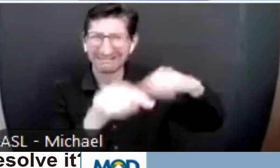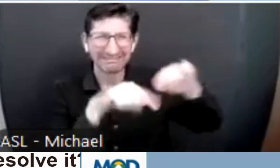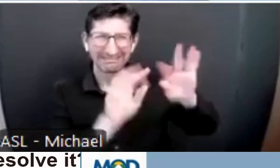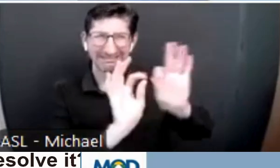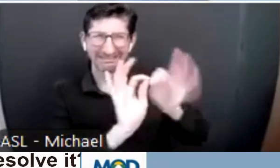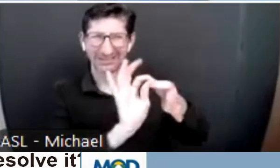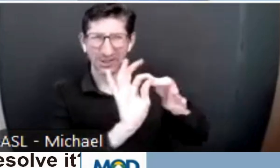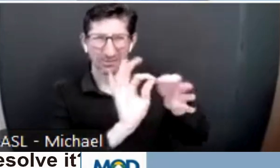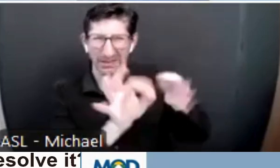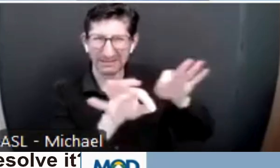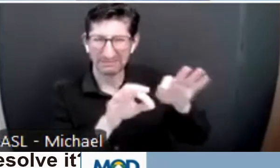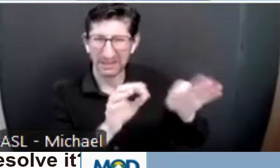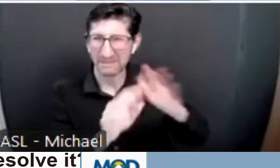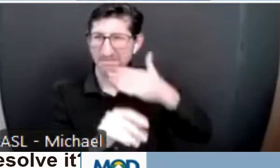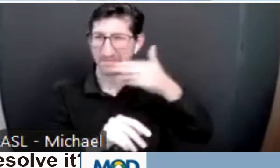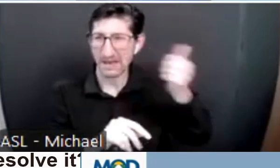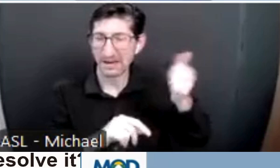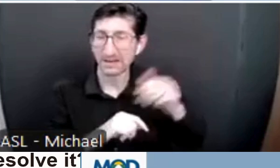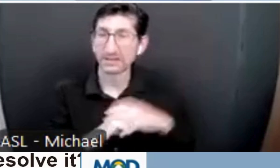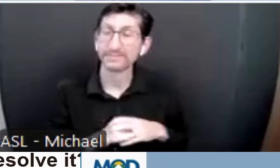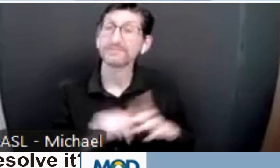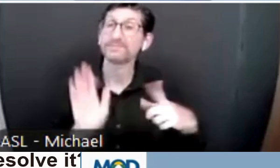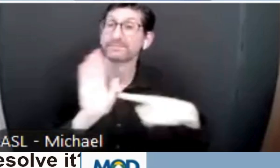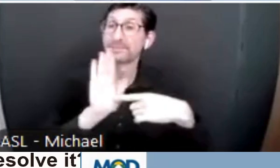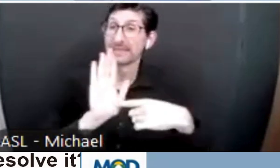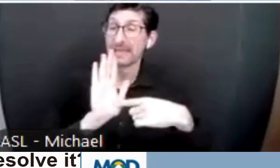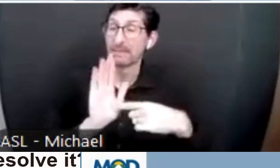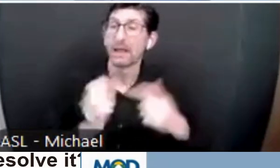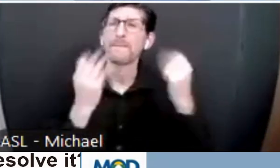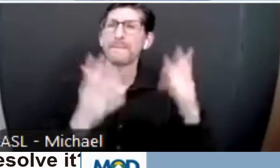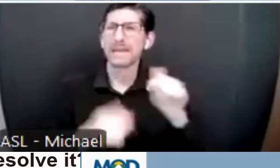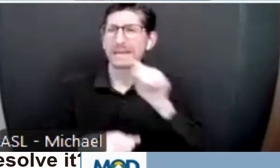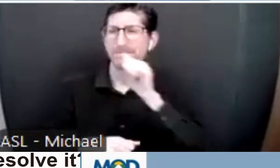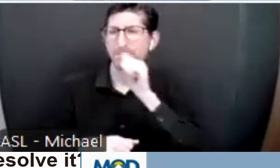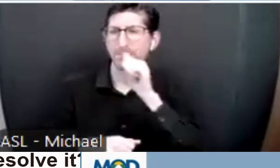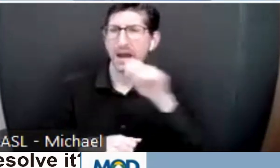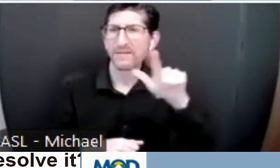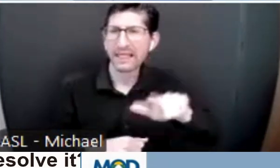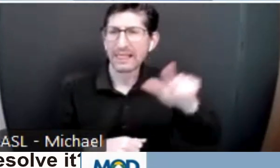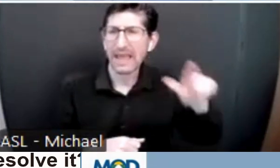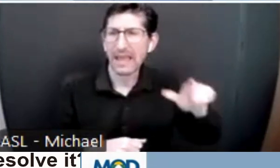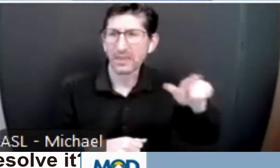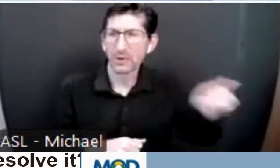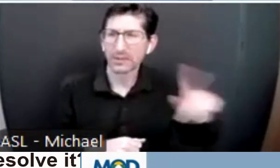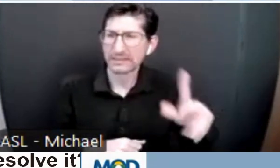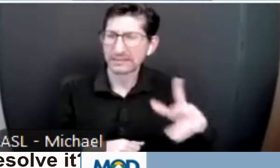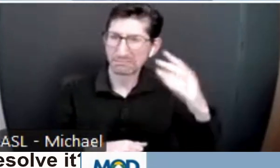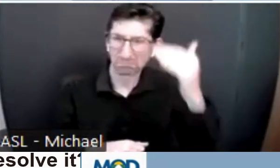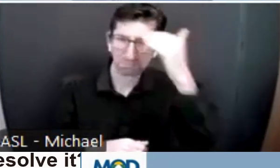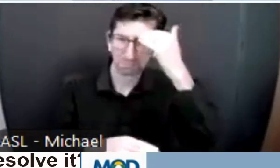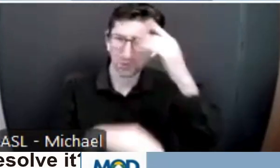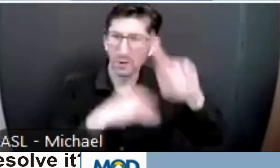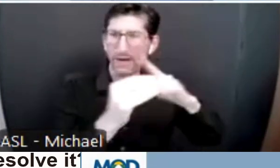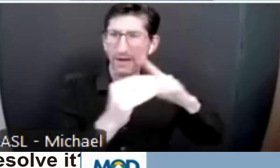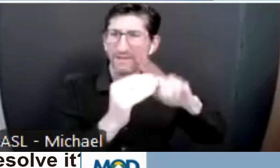Just as an example, we found that a lot of private landlords are only familiar with the Federal Fair Housing